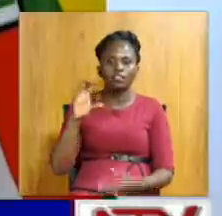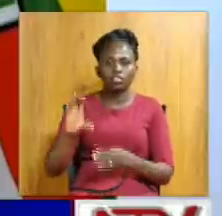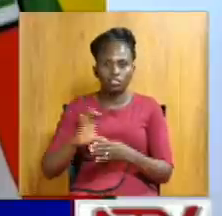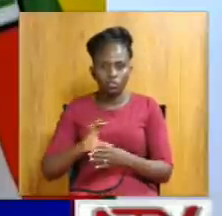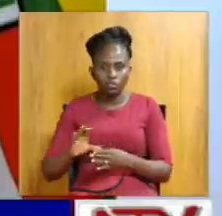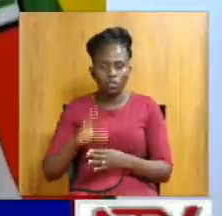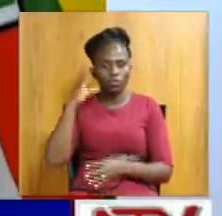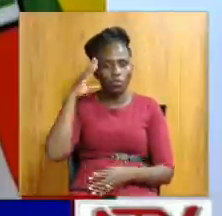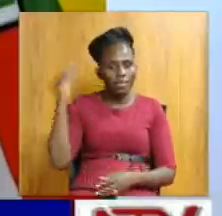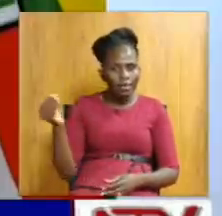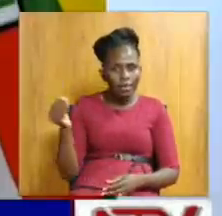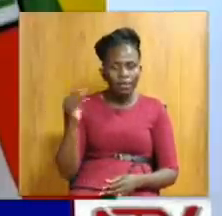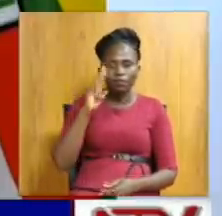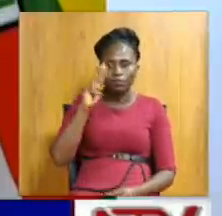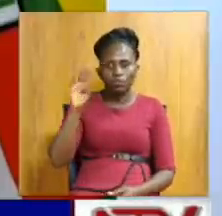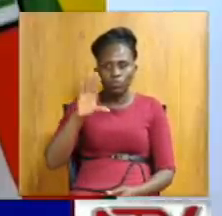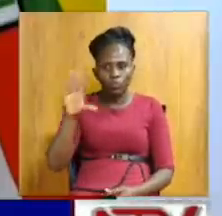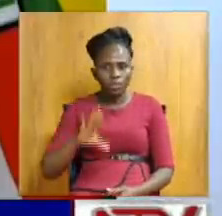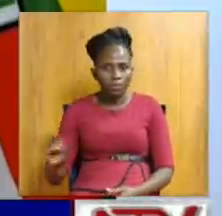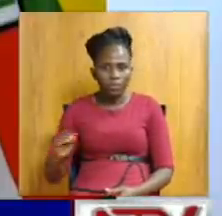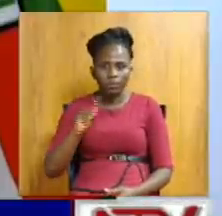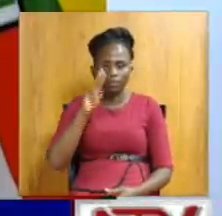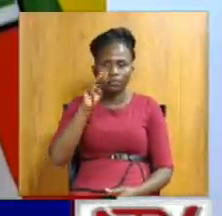Somalia, etc.